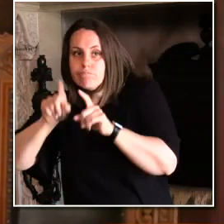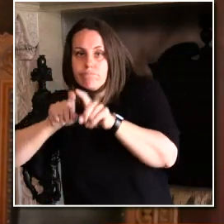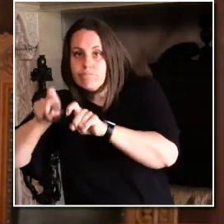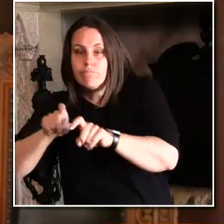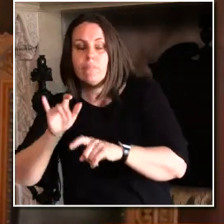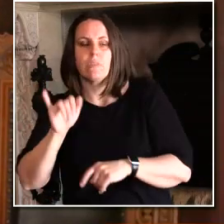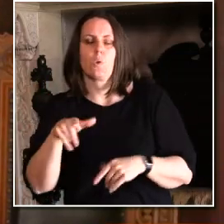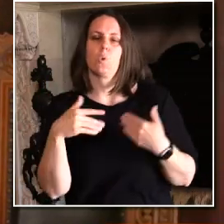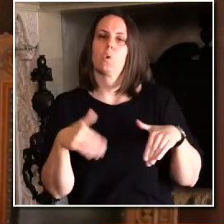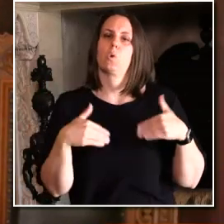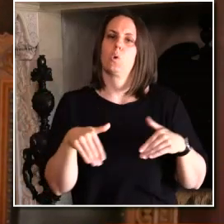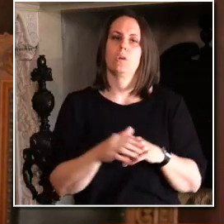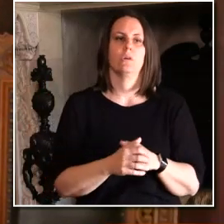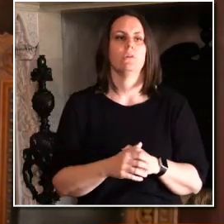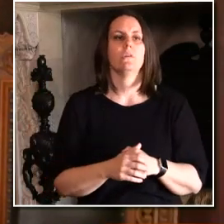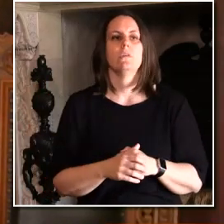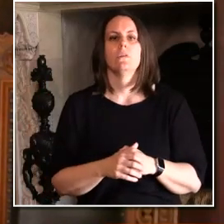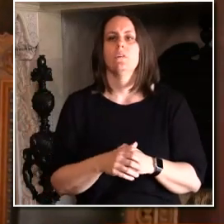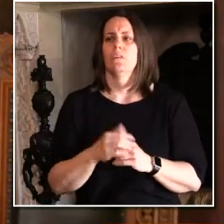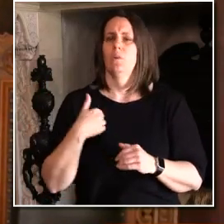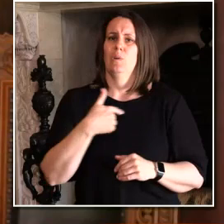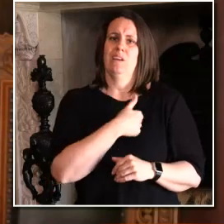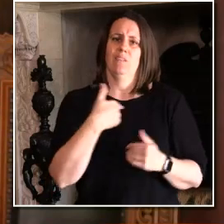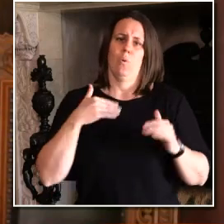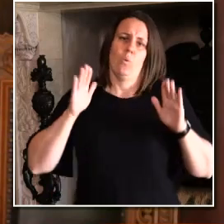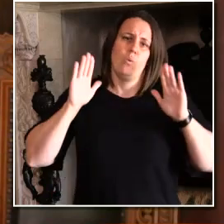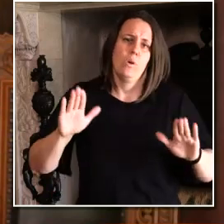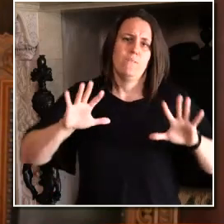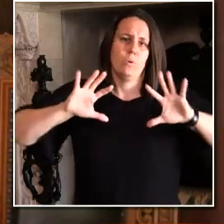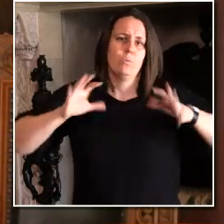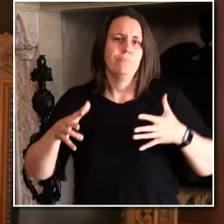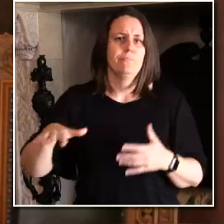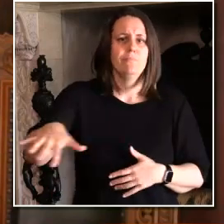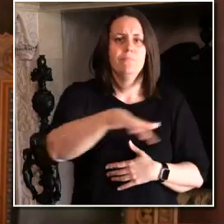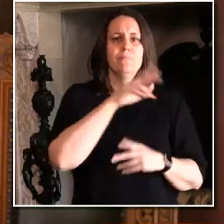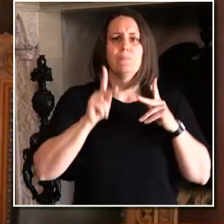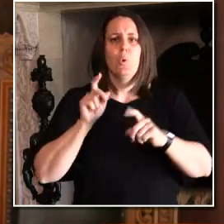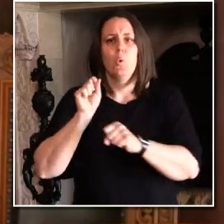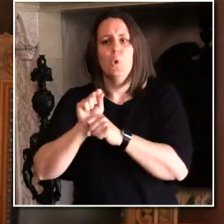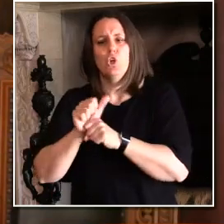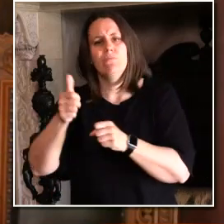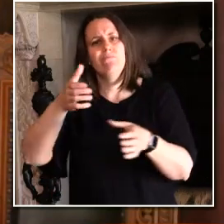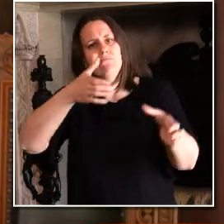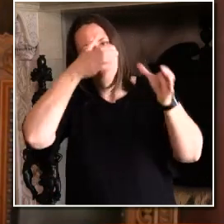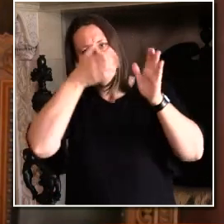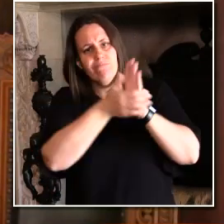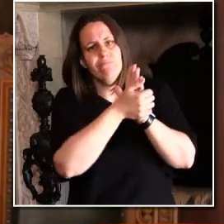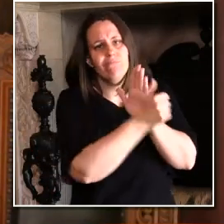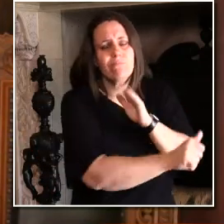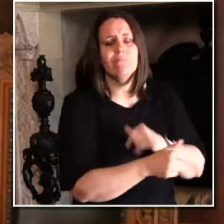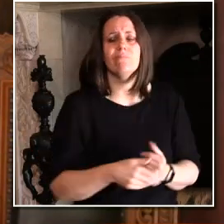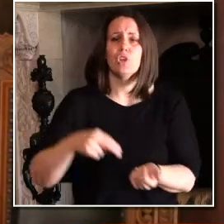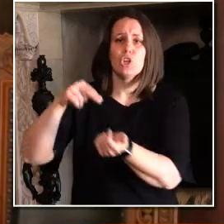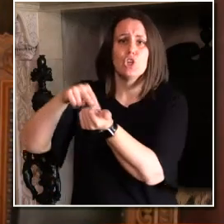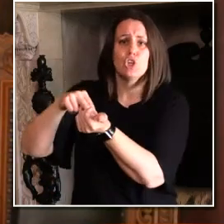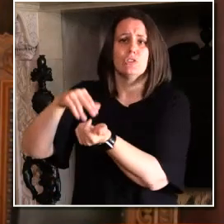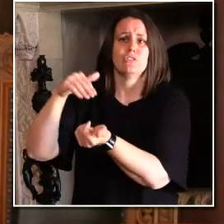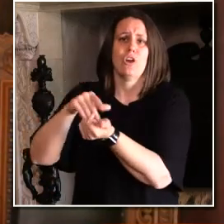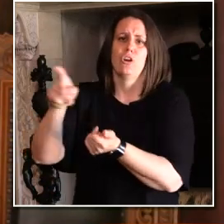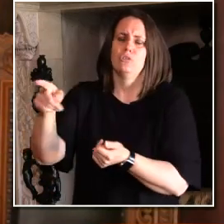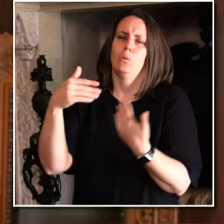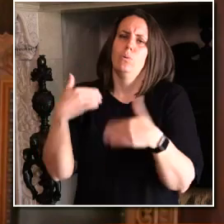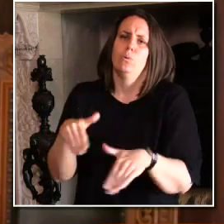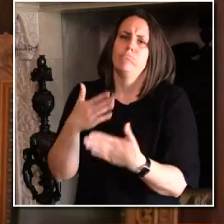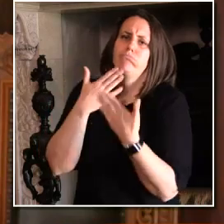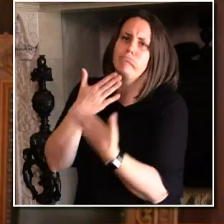a great team of experienced epidemiologists and public health nurses, both at the state and local levels in Wisconsin, who've been doing this for a